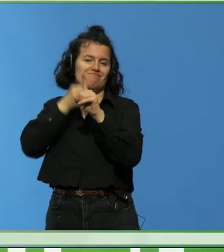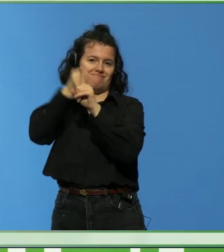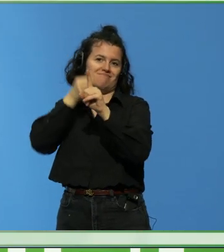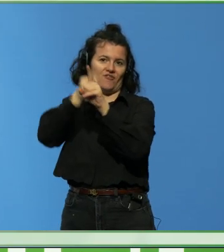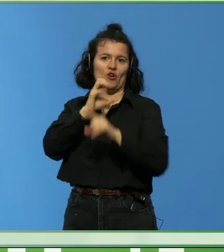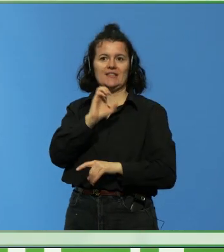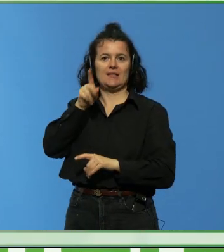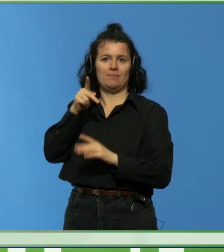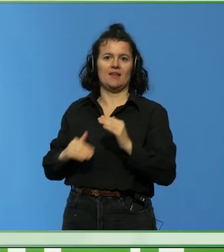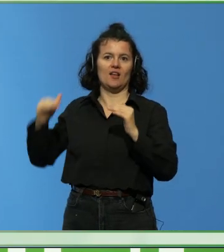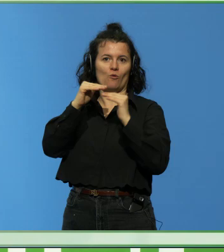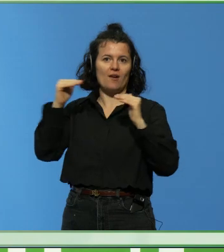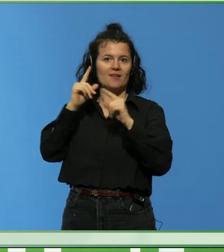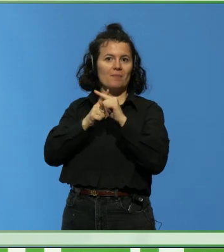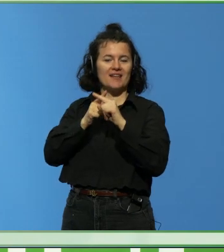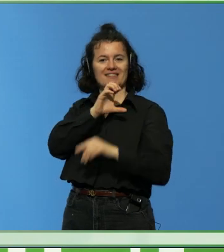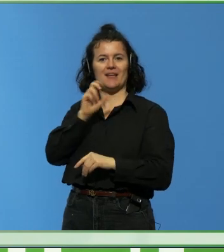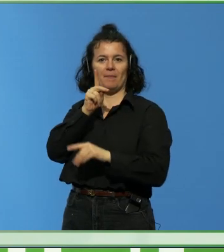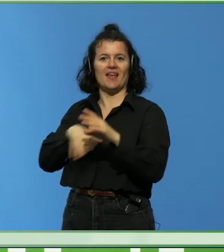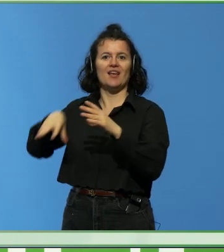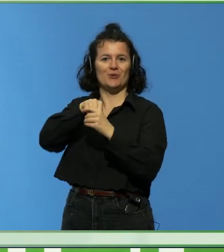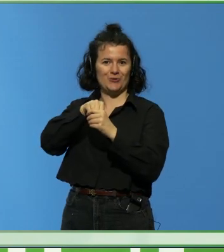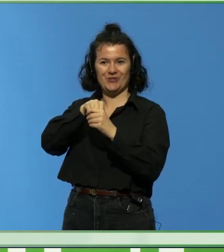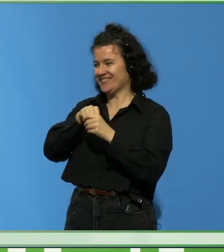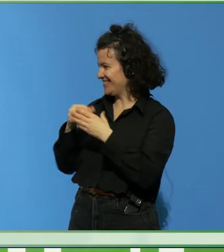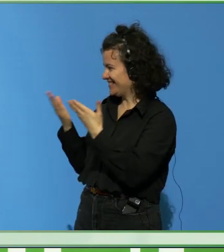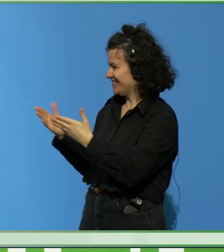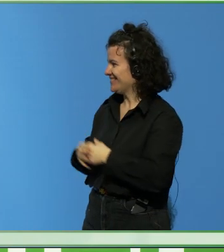inclusion. Could you share with us now, Agnes?